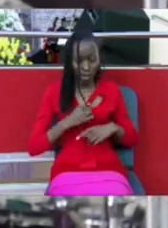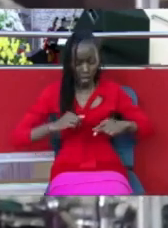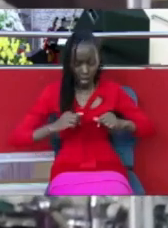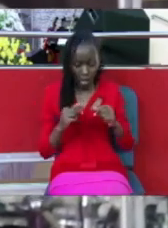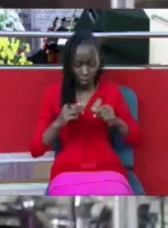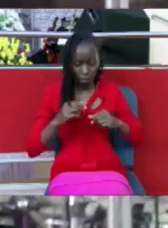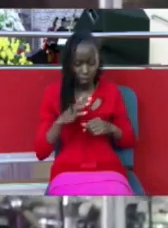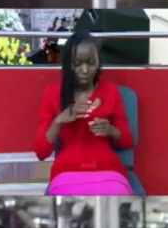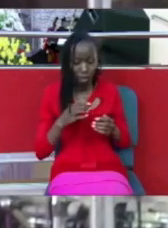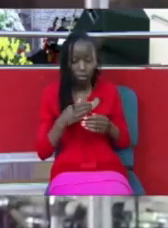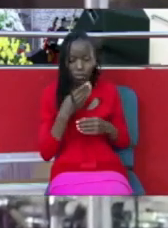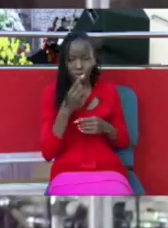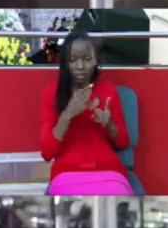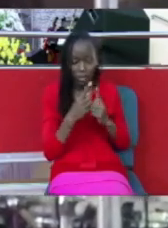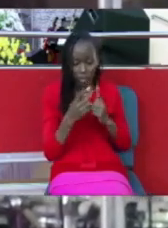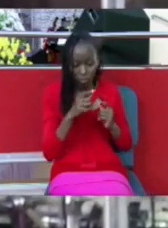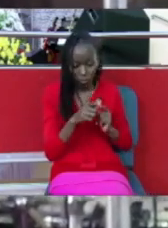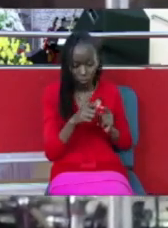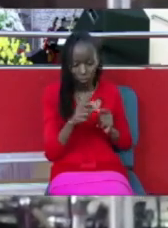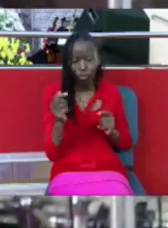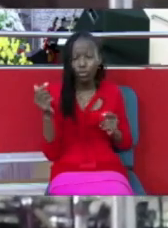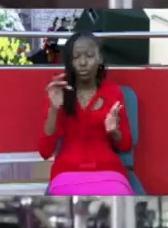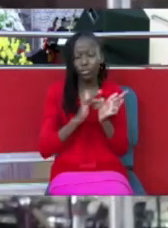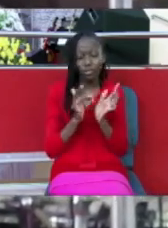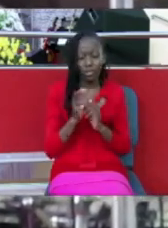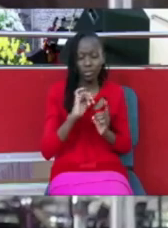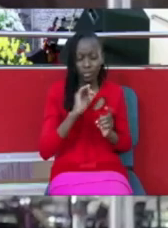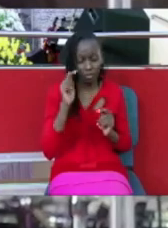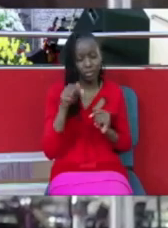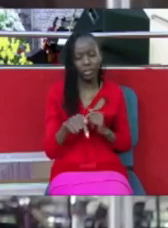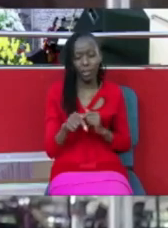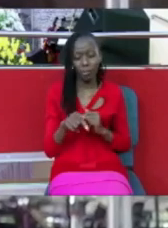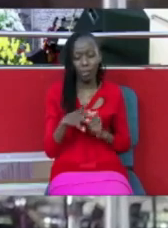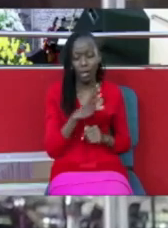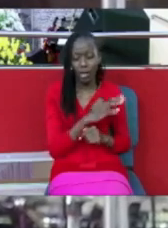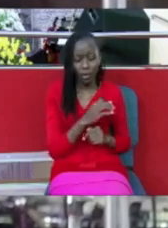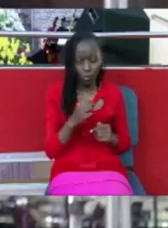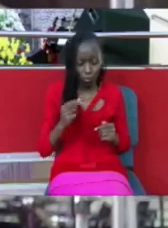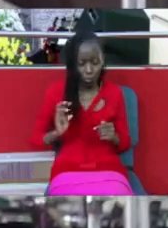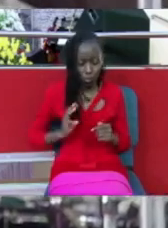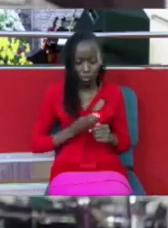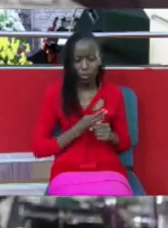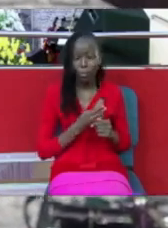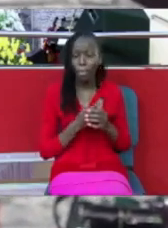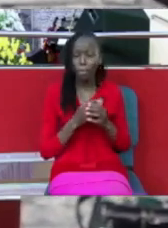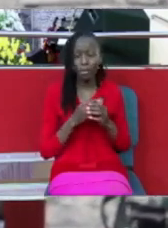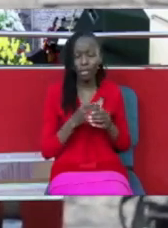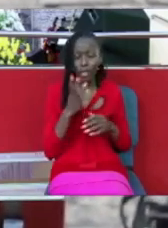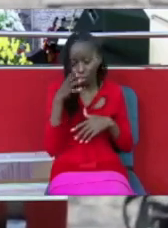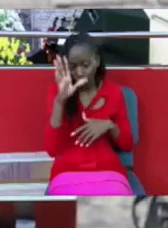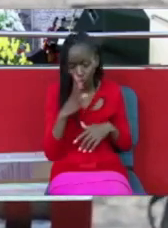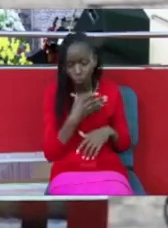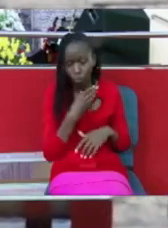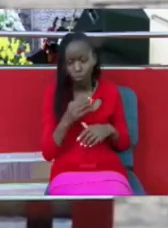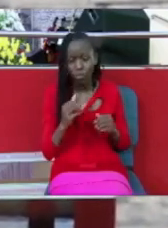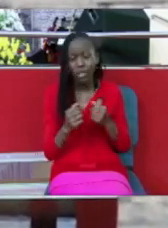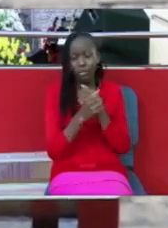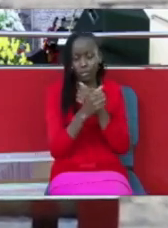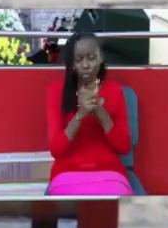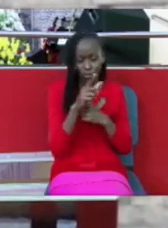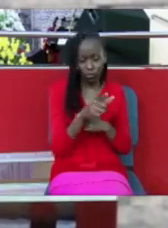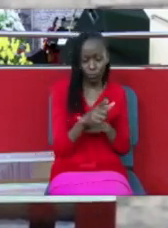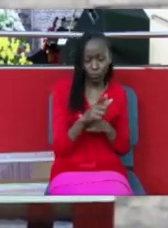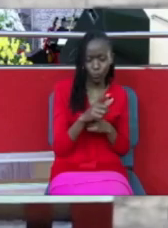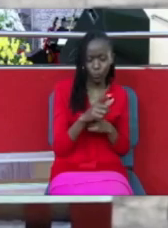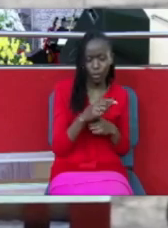this morning. Na habari njema ni kufahamisha Yesu yuko hapa. And he would want to save you. Na angetaka kukuokoa. And you can be able to do it. Na